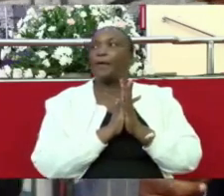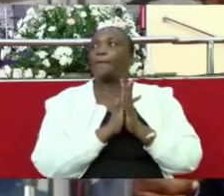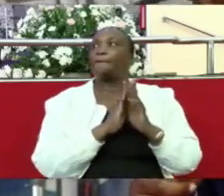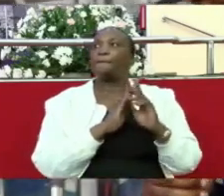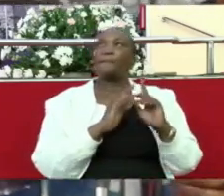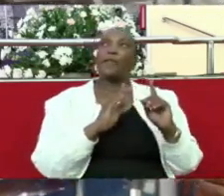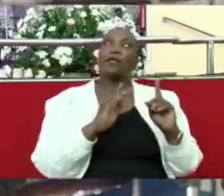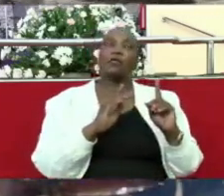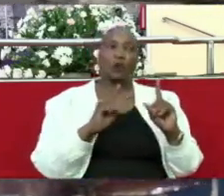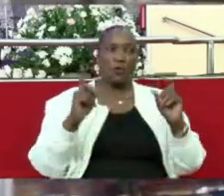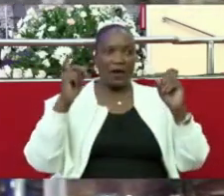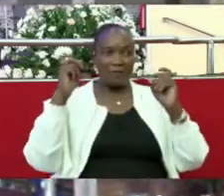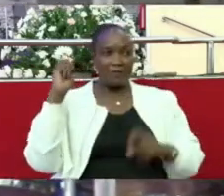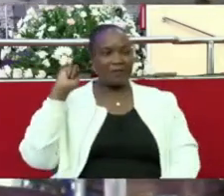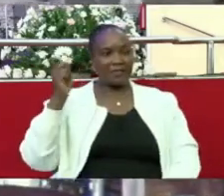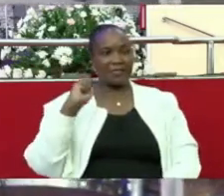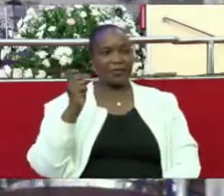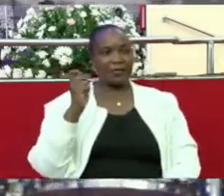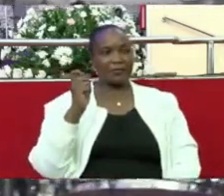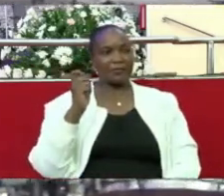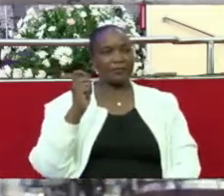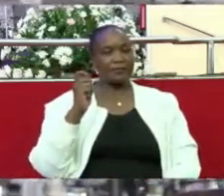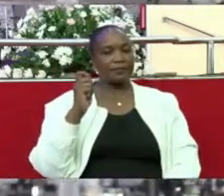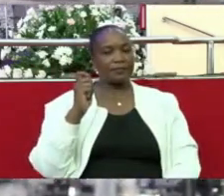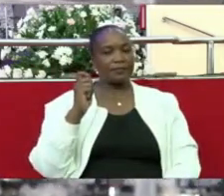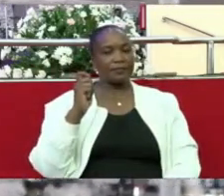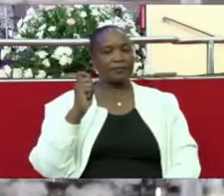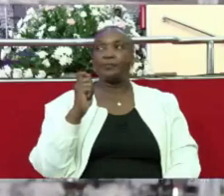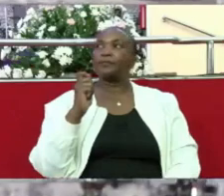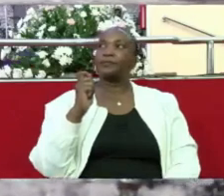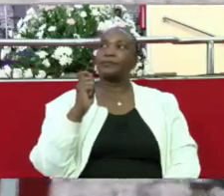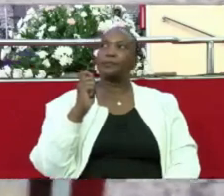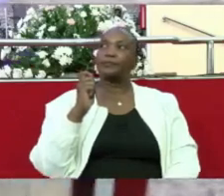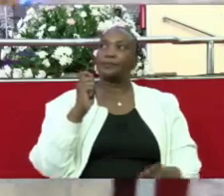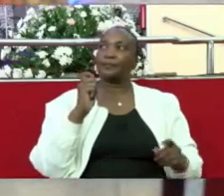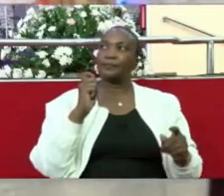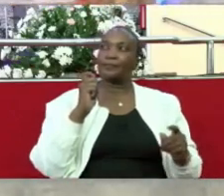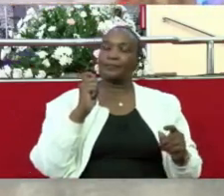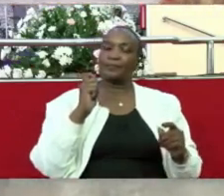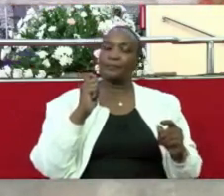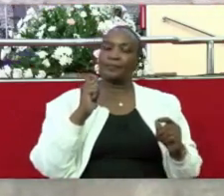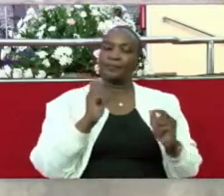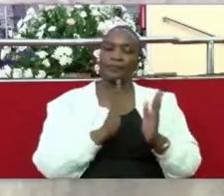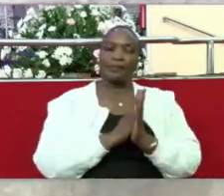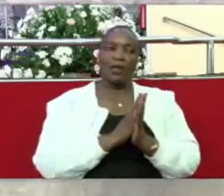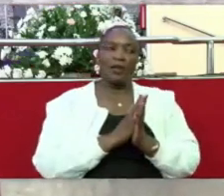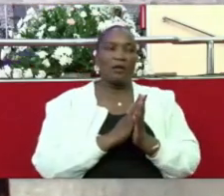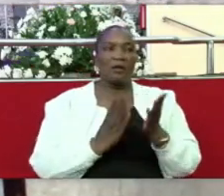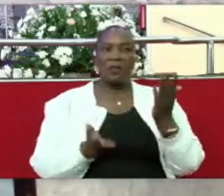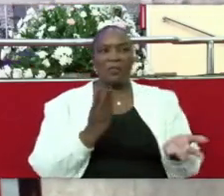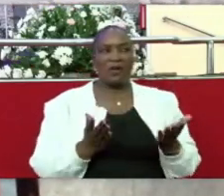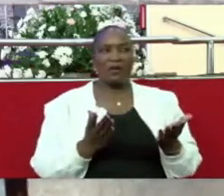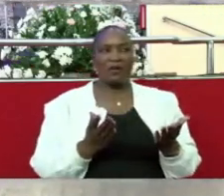of how you have worked in my life. Not because I have been so good, not because I'm any special, but it's